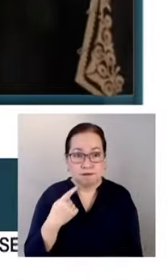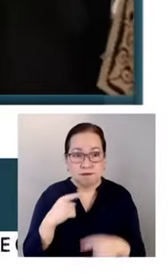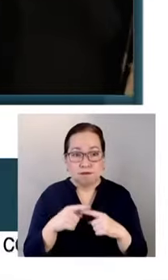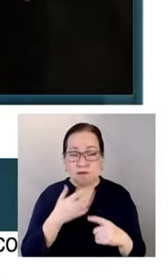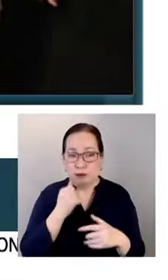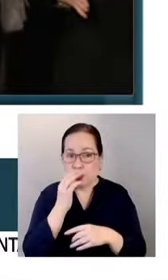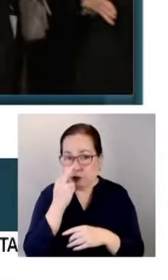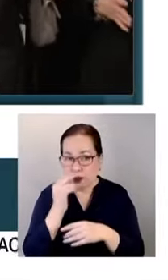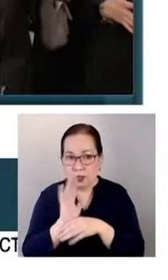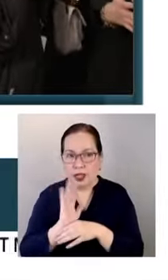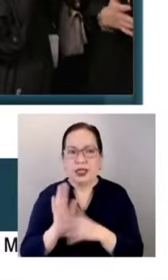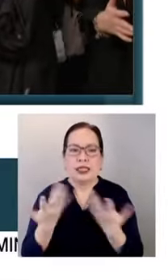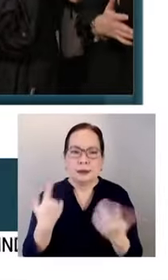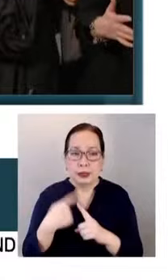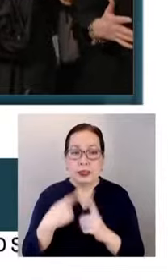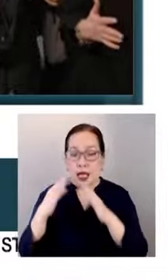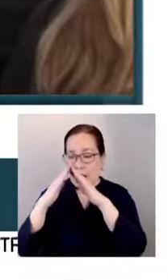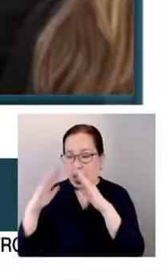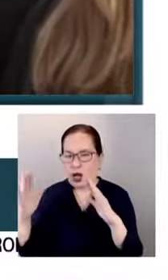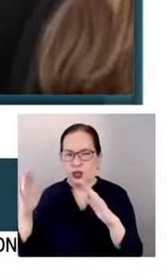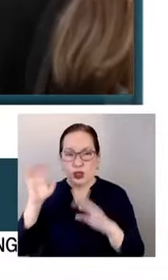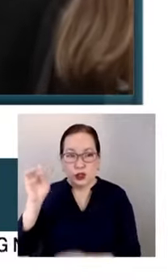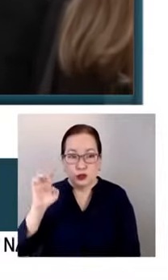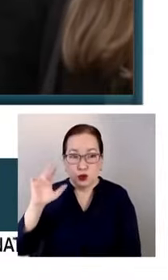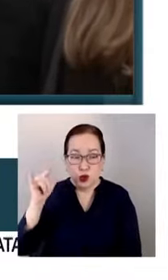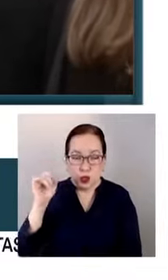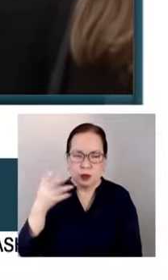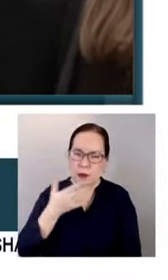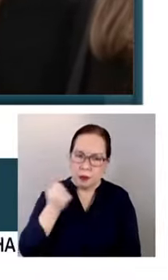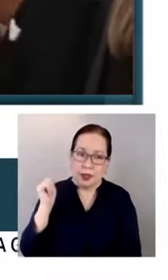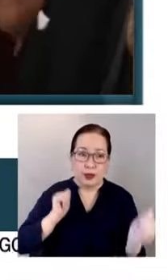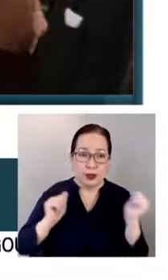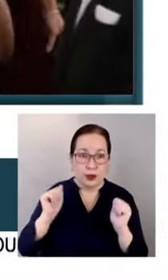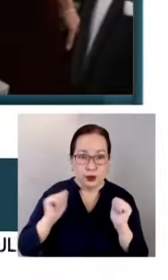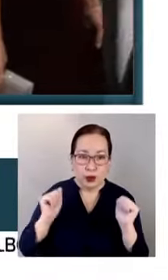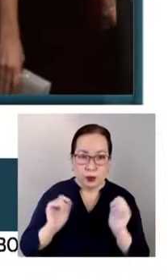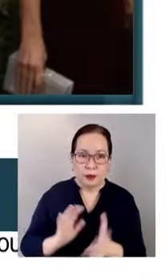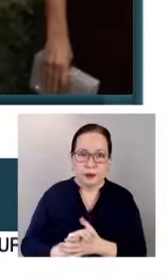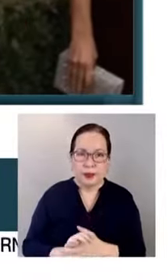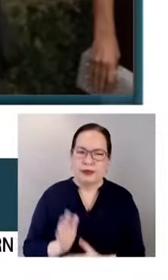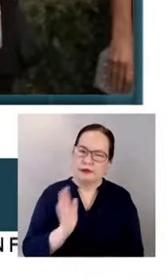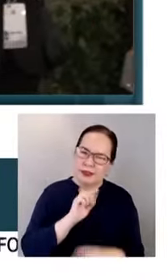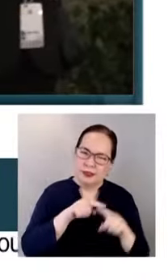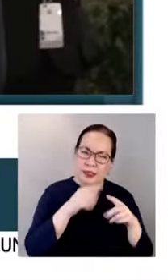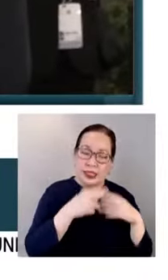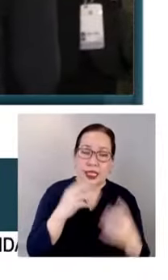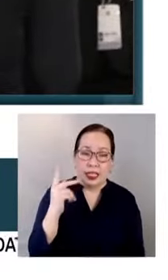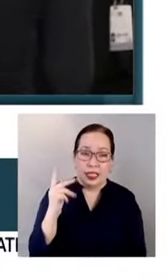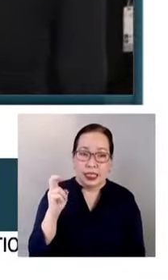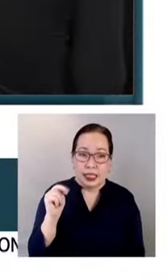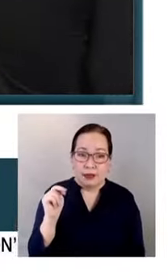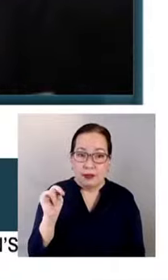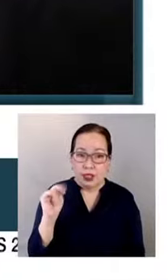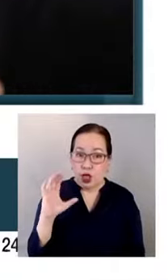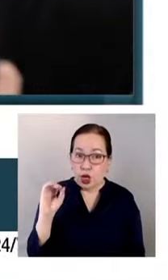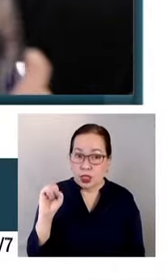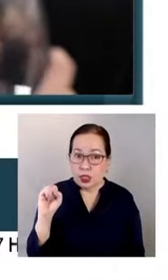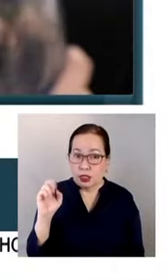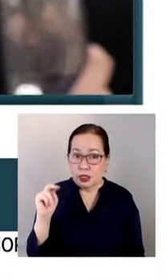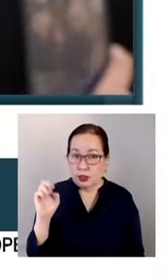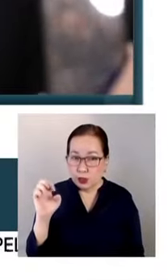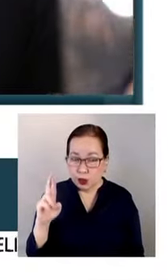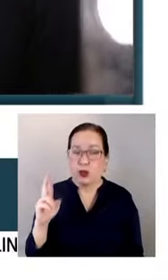House of the Dragon won for Best Drama Series. Jeremy Allen White and Kevin Costner brought home the Best Actor Awards for television. And